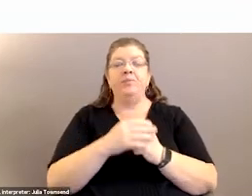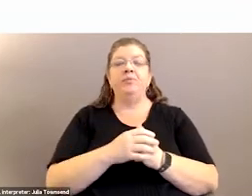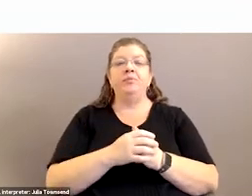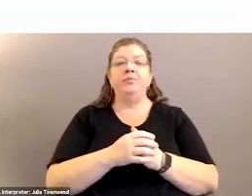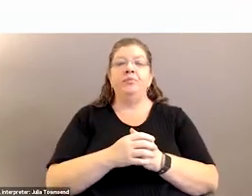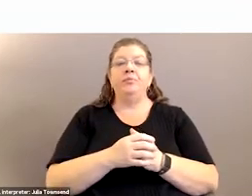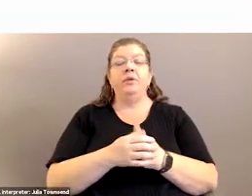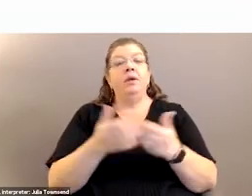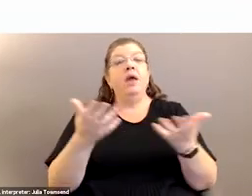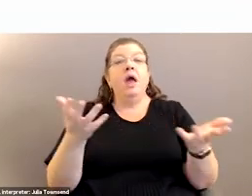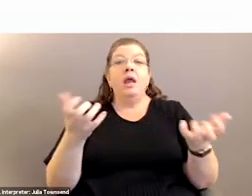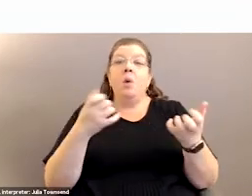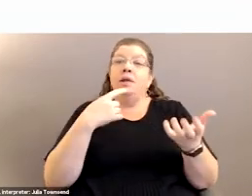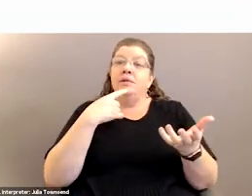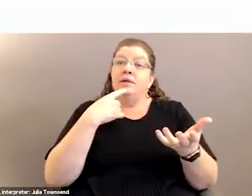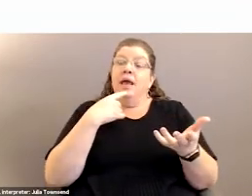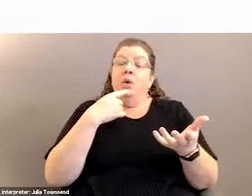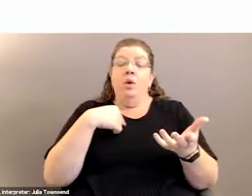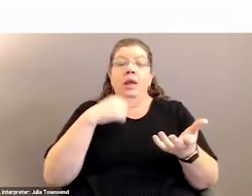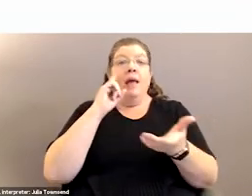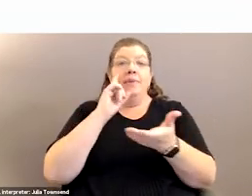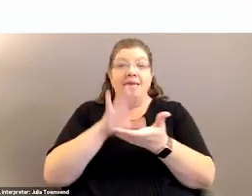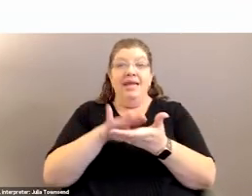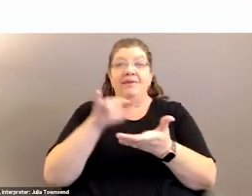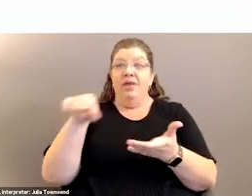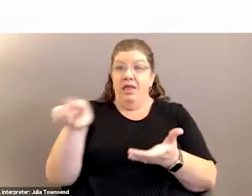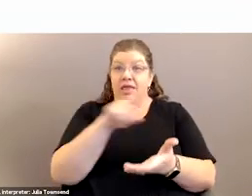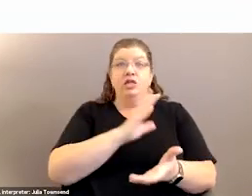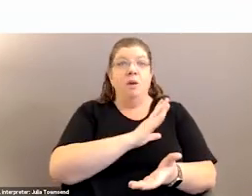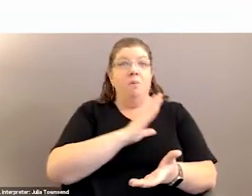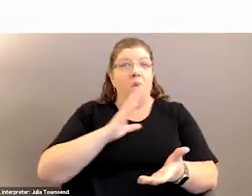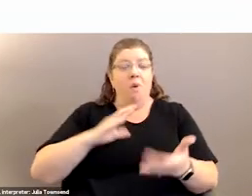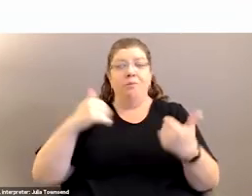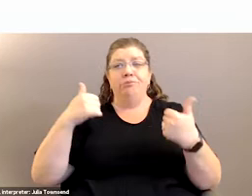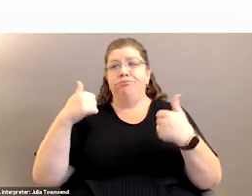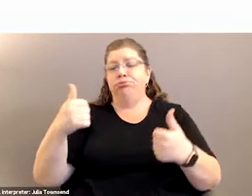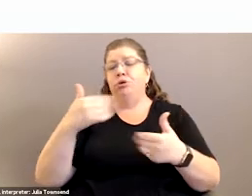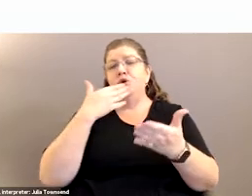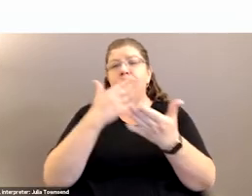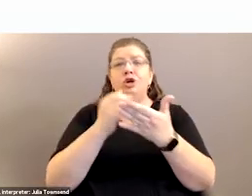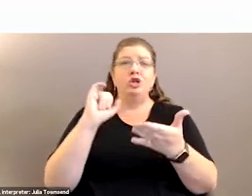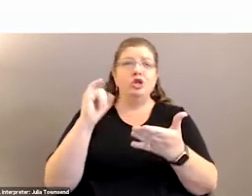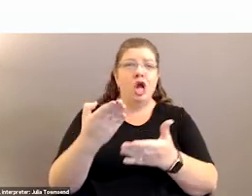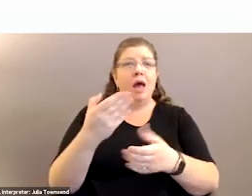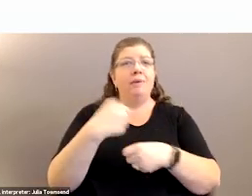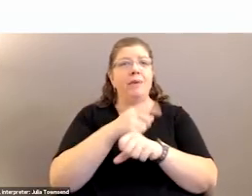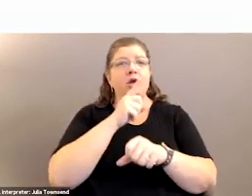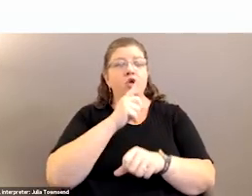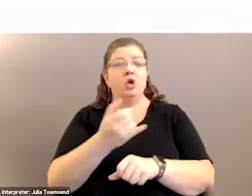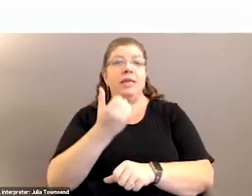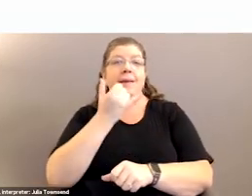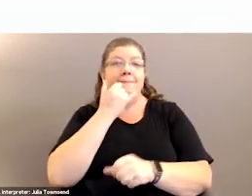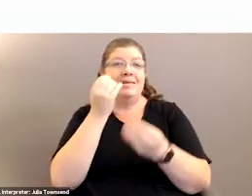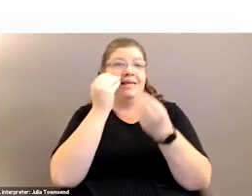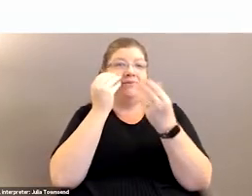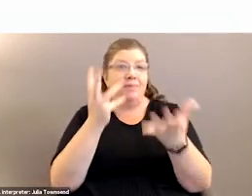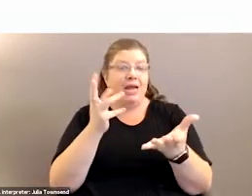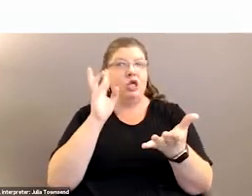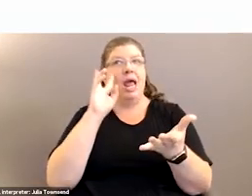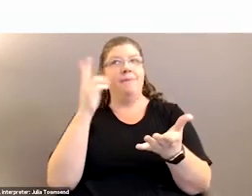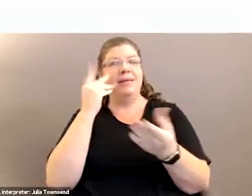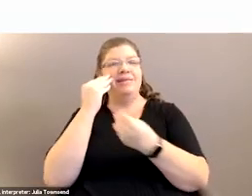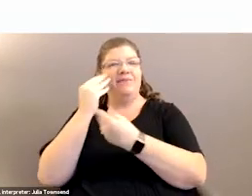and i want to say i believe this board does a really good job of making sure that misinformation does not